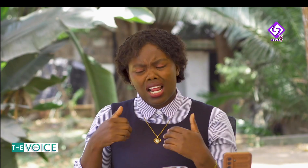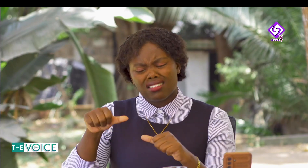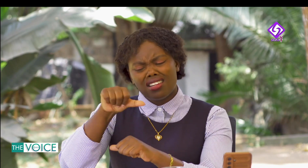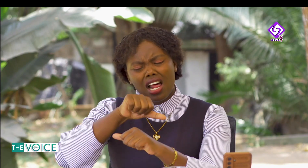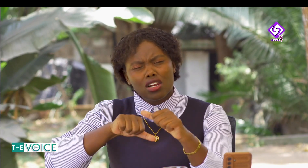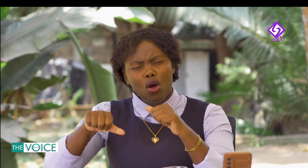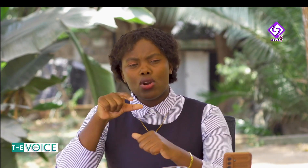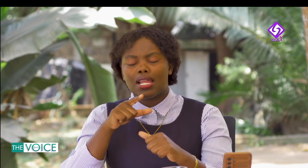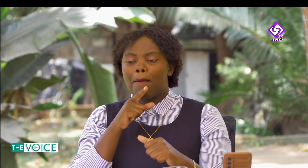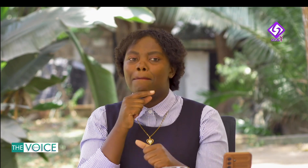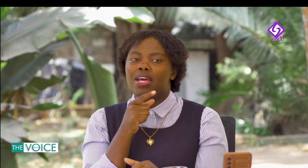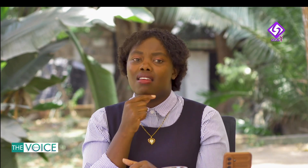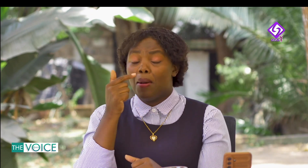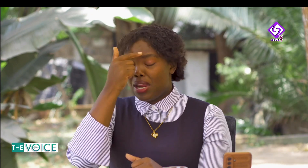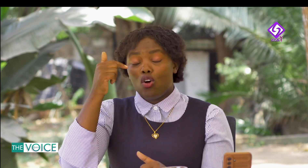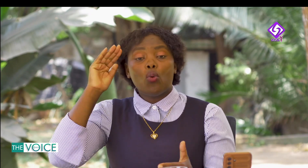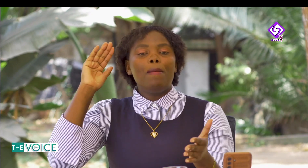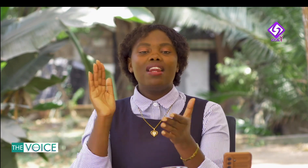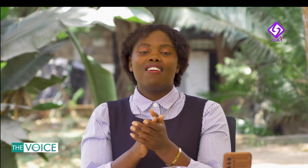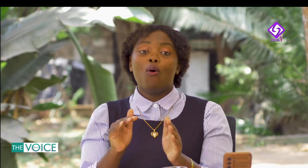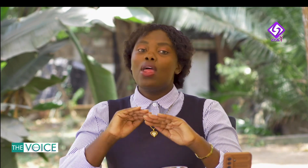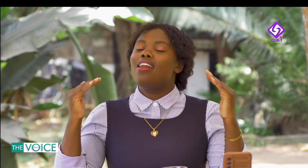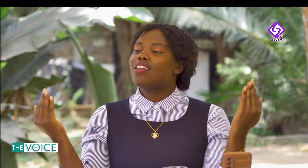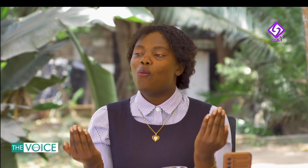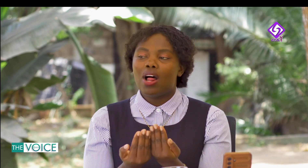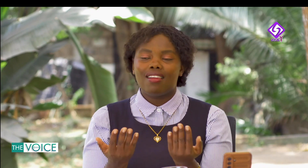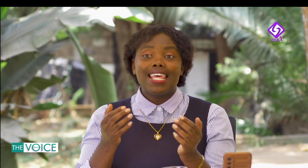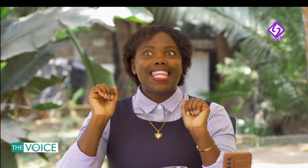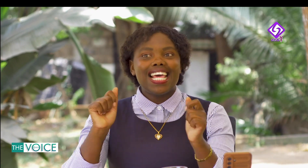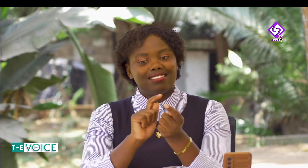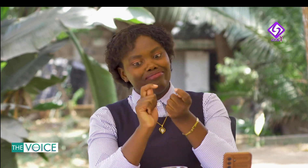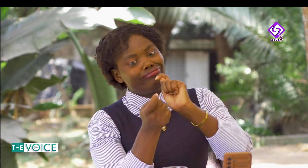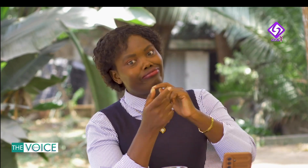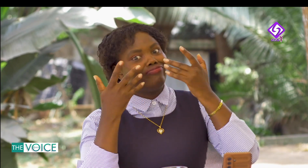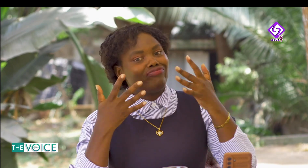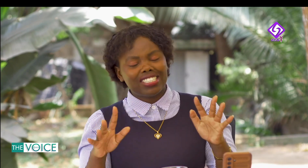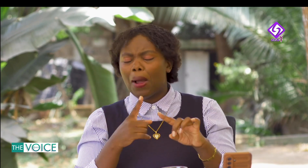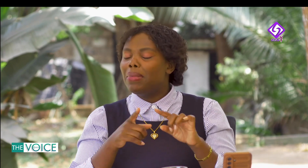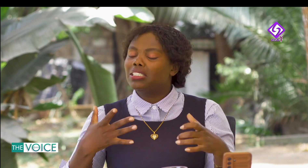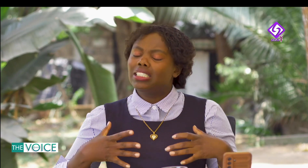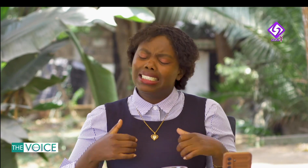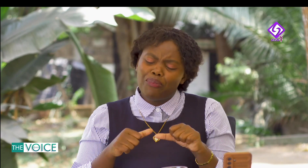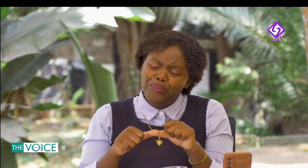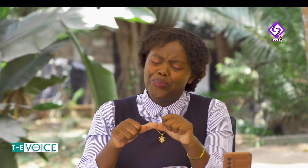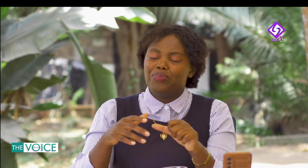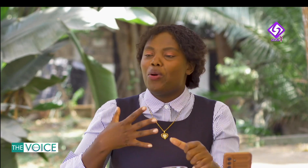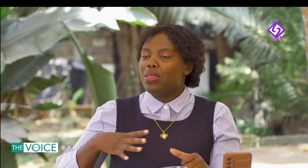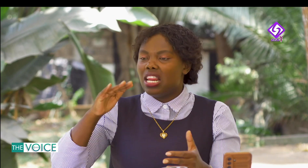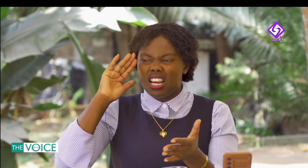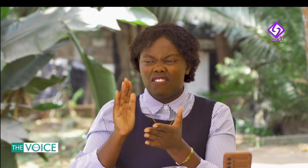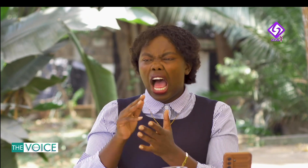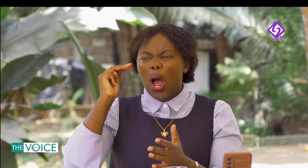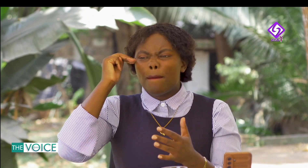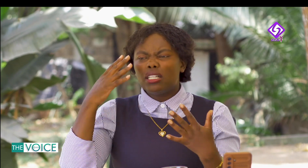misconceptions that we have about mental health around men? Because we are in a world, yes, we